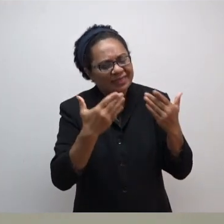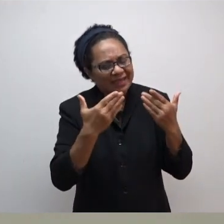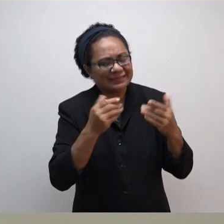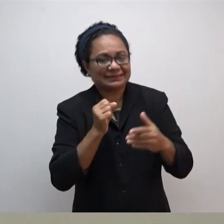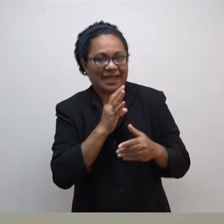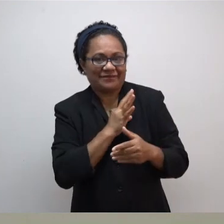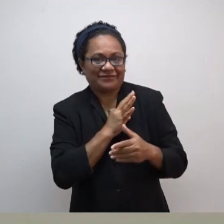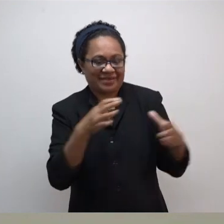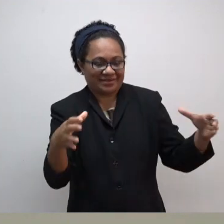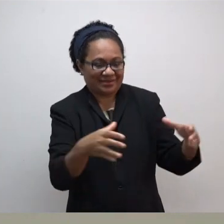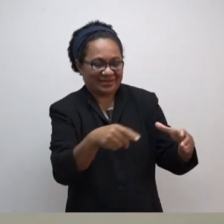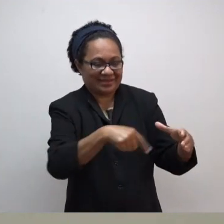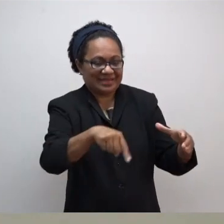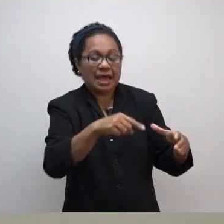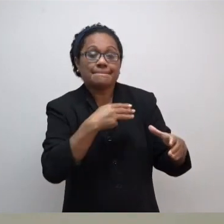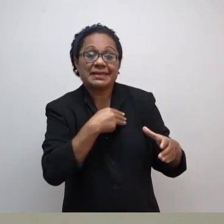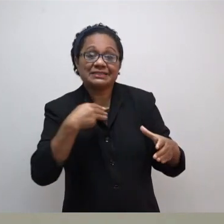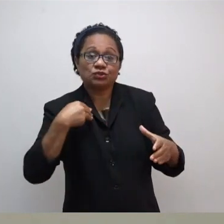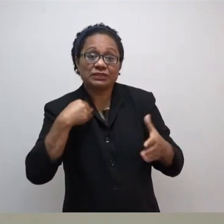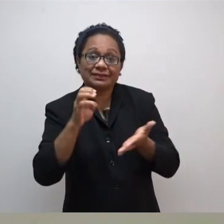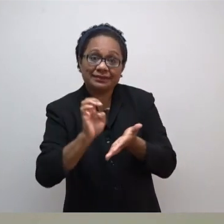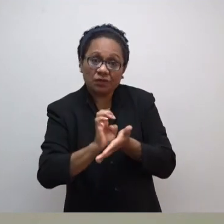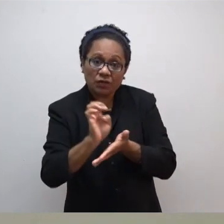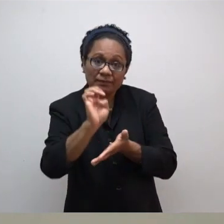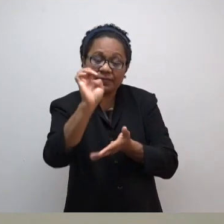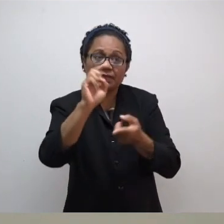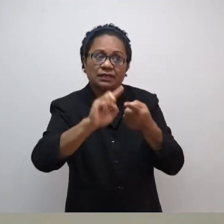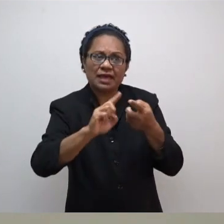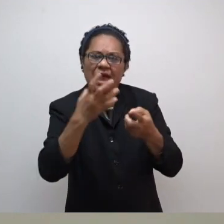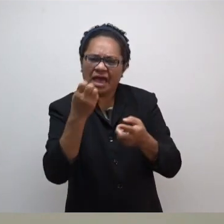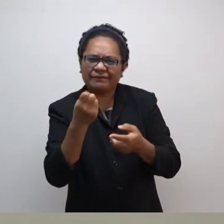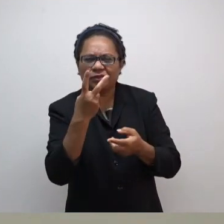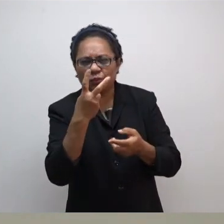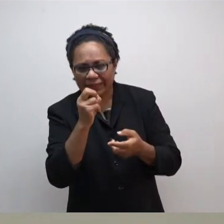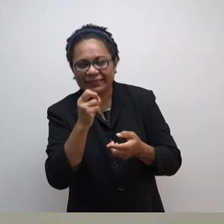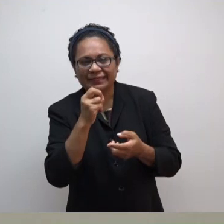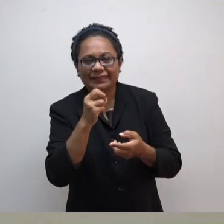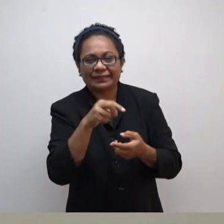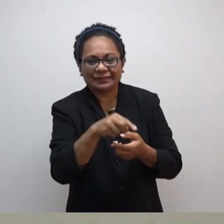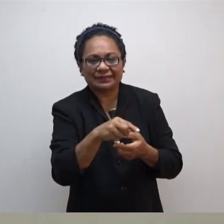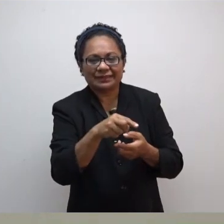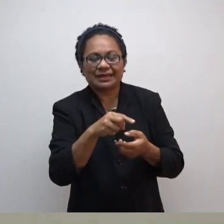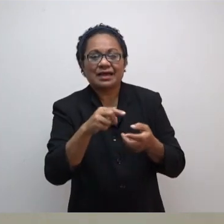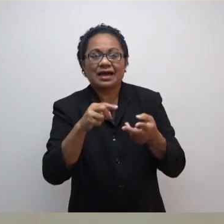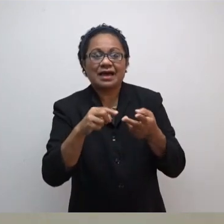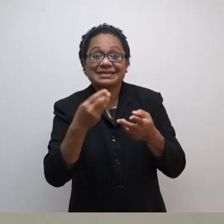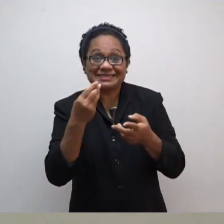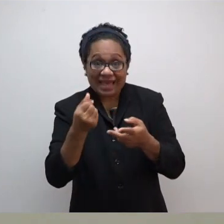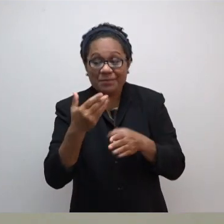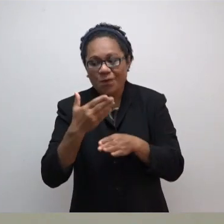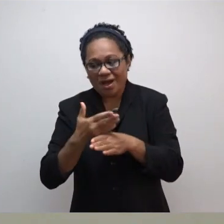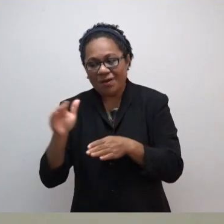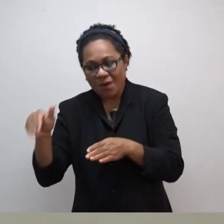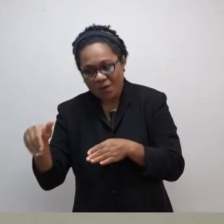the Ministry of Economy. In fact, there's about 20 odd of them, some working from home, some from